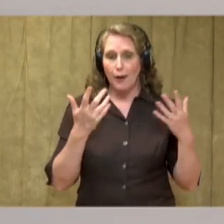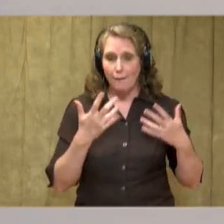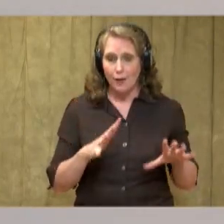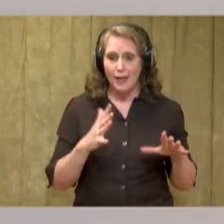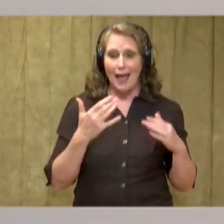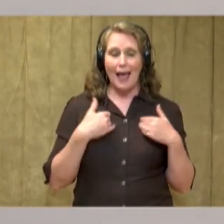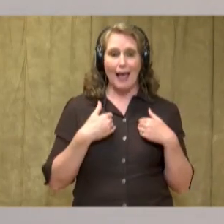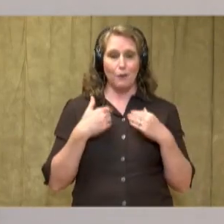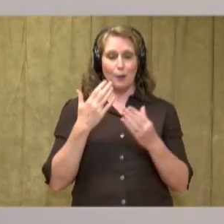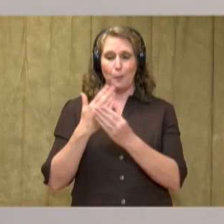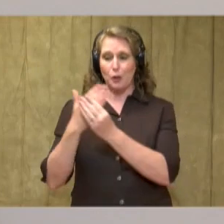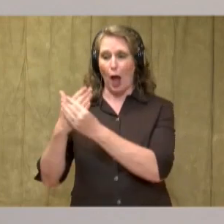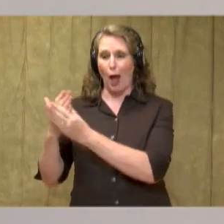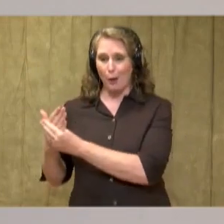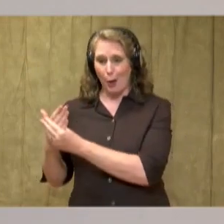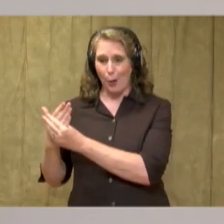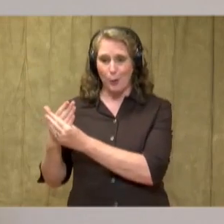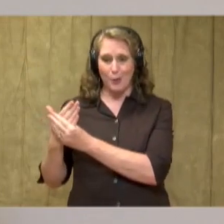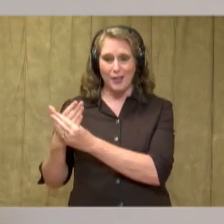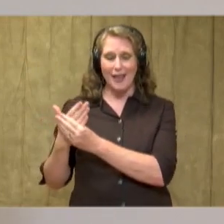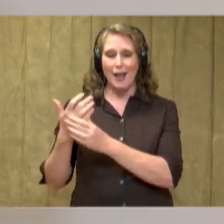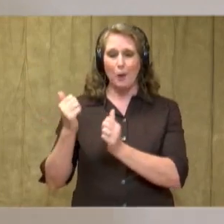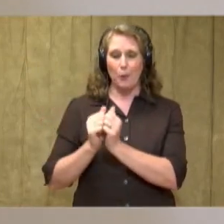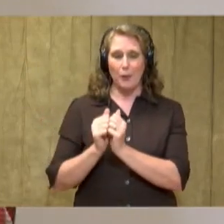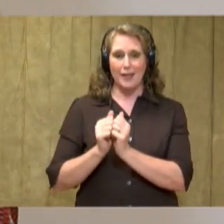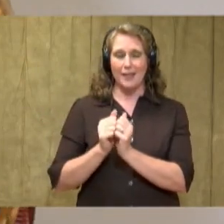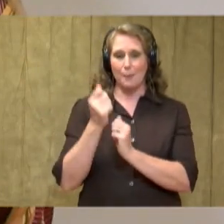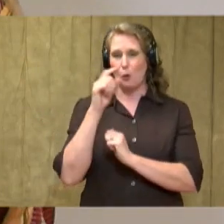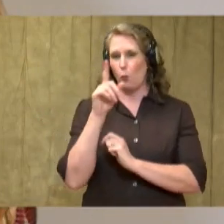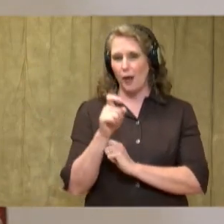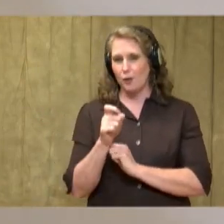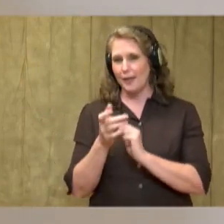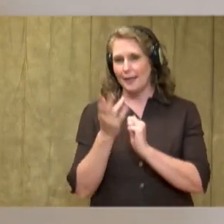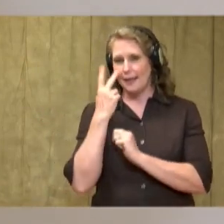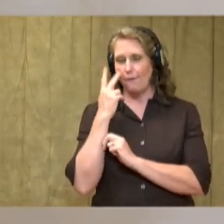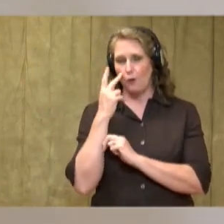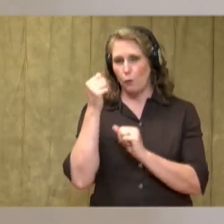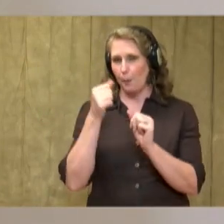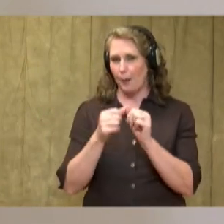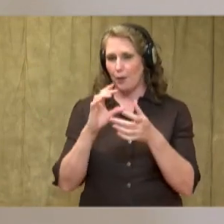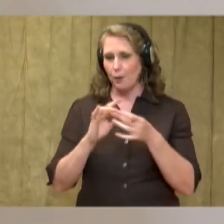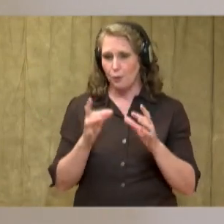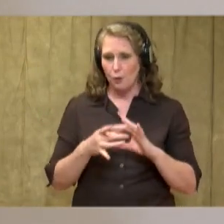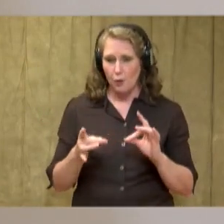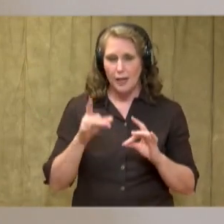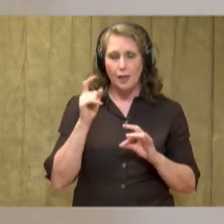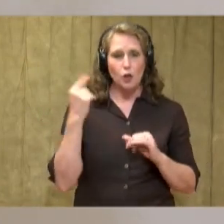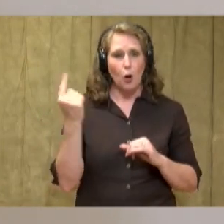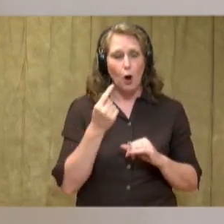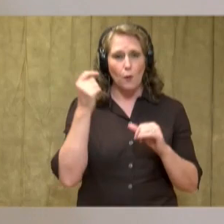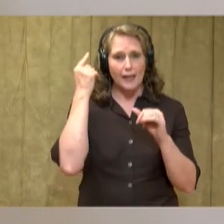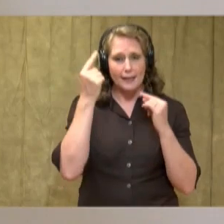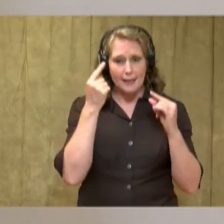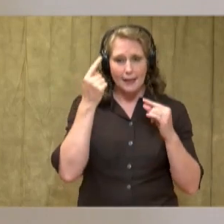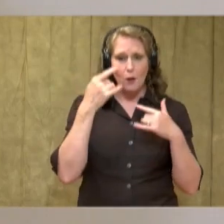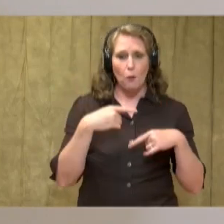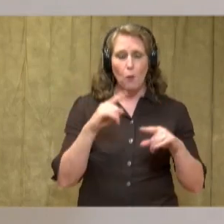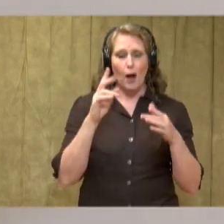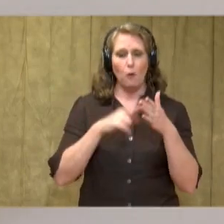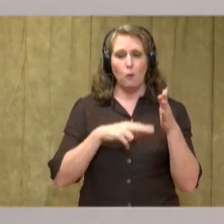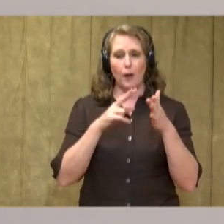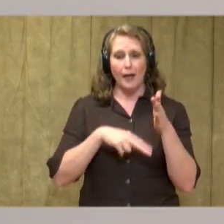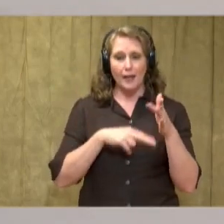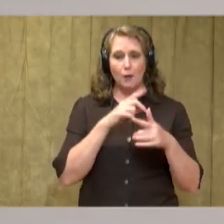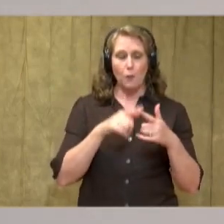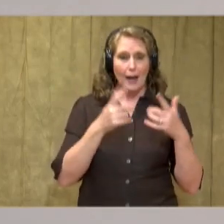got some little tacos here on the board with some comprehension questions in there. Because remember, we have to be thinking while we're reading. So when